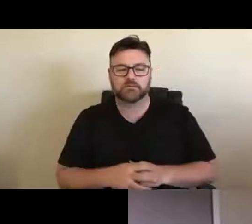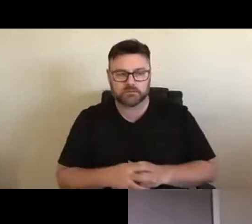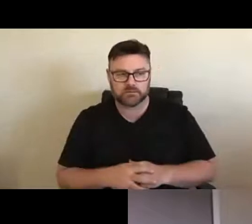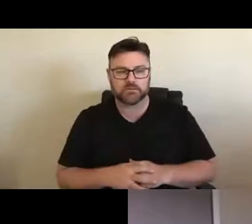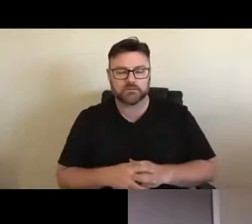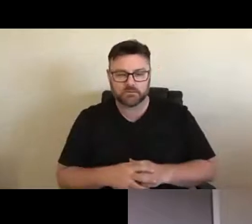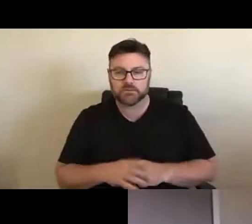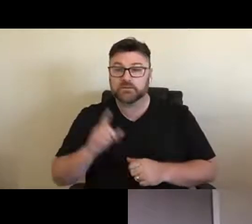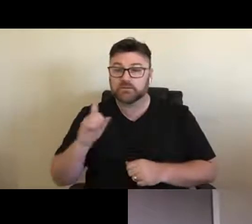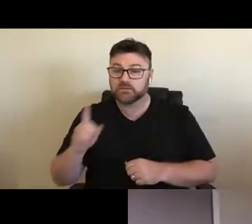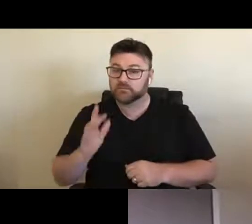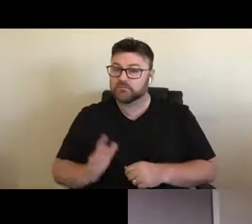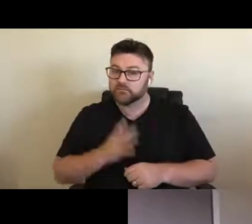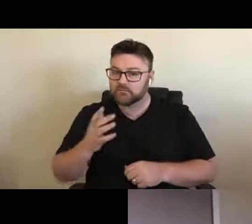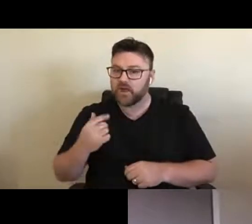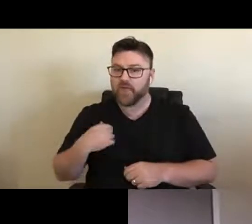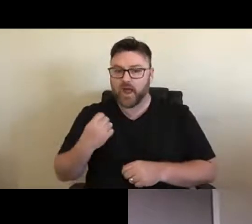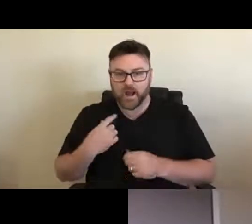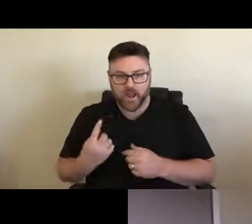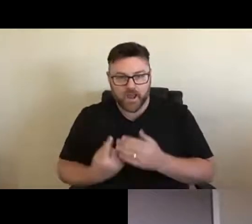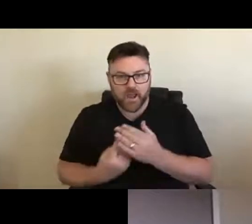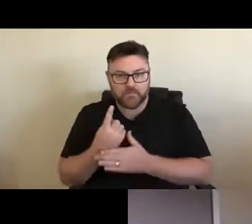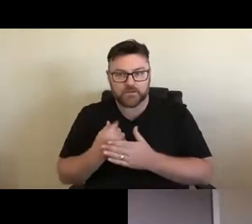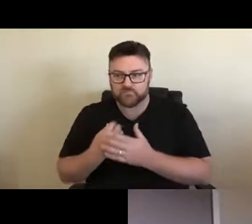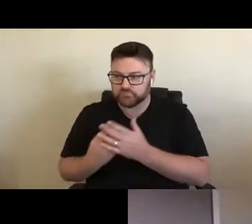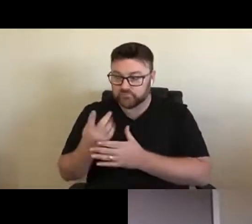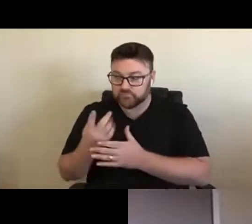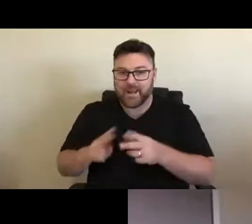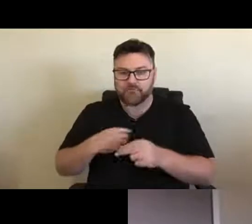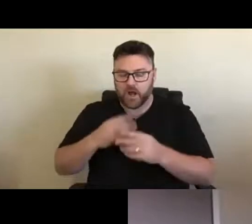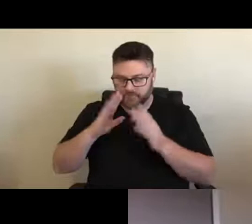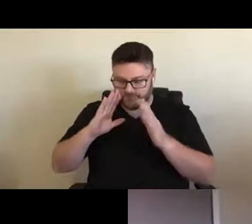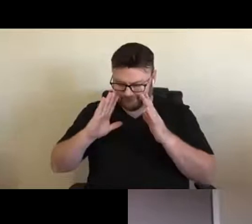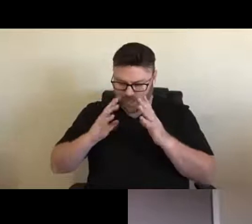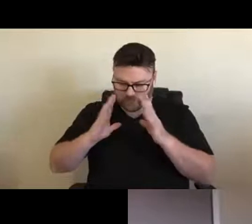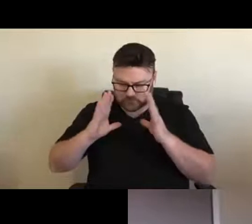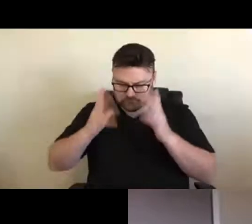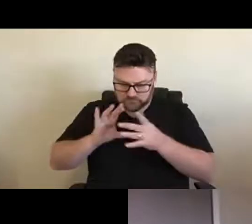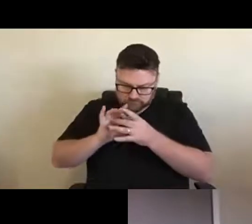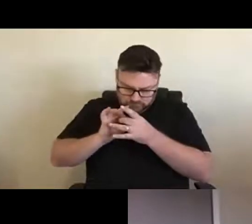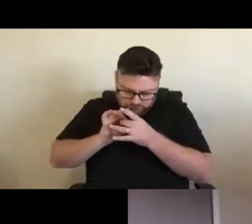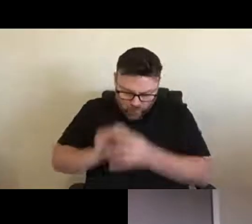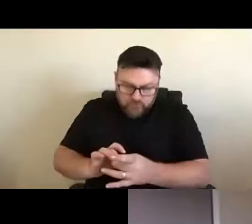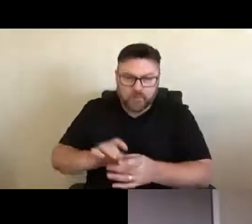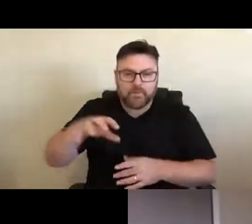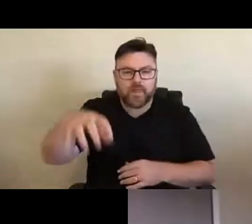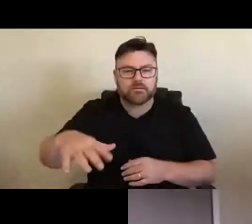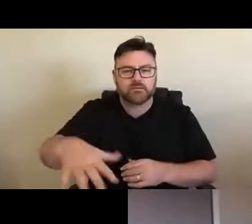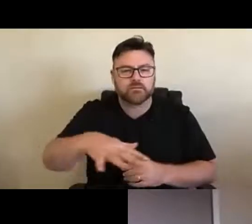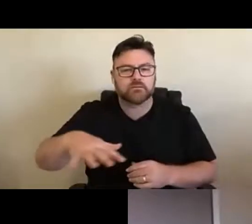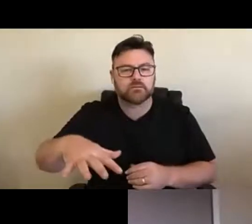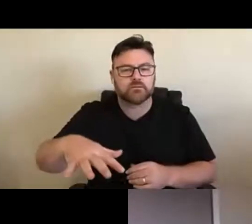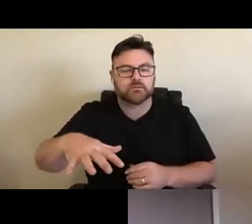only really emerges when I have a really deep understanding of place, or in an attempt to develop a deep understanding of place.